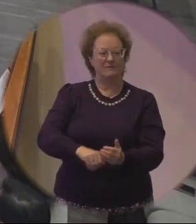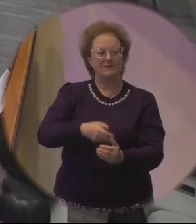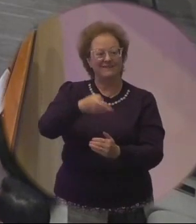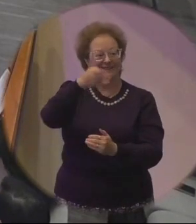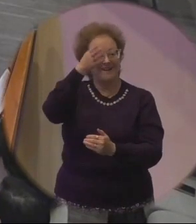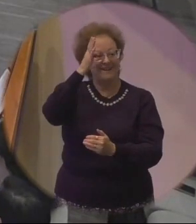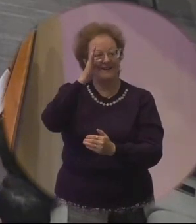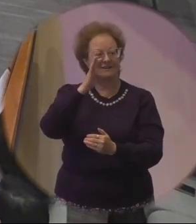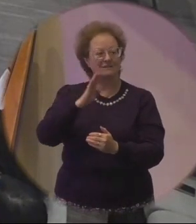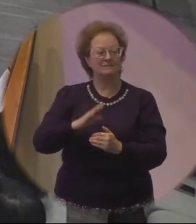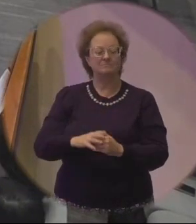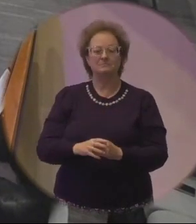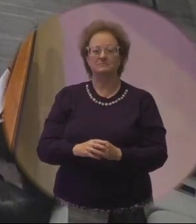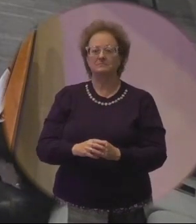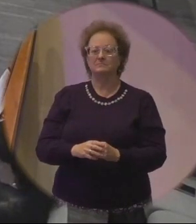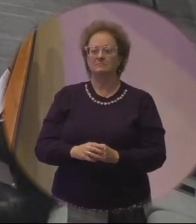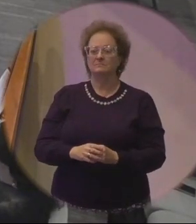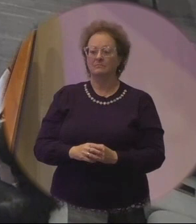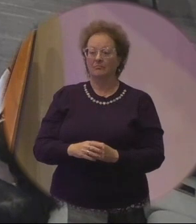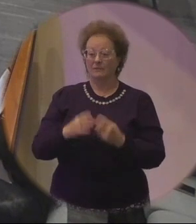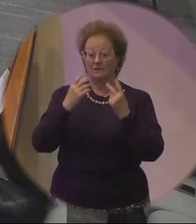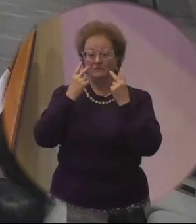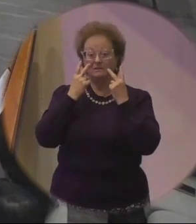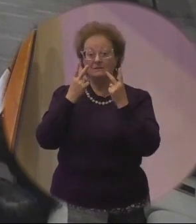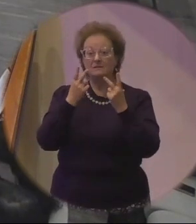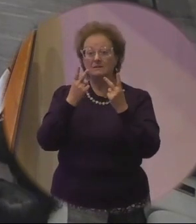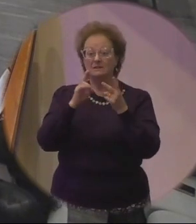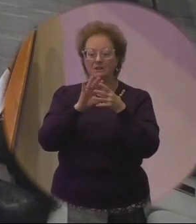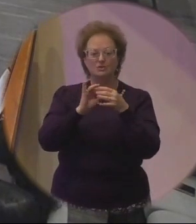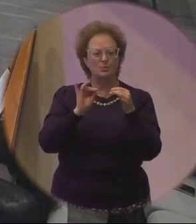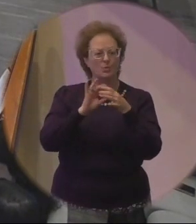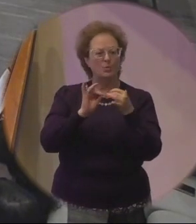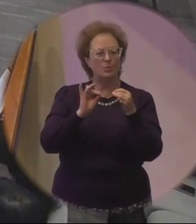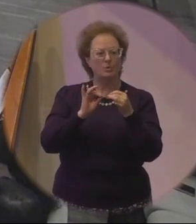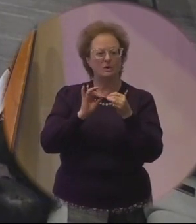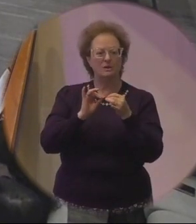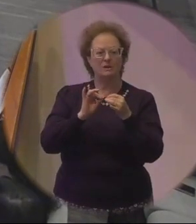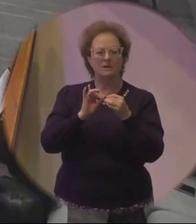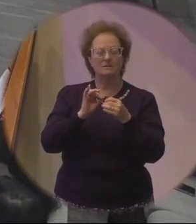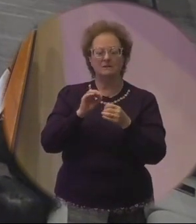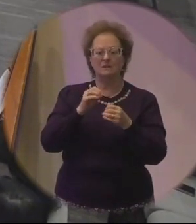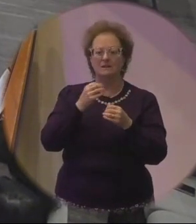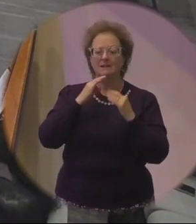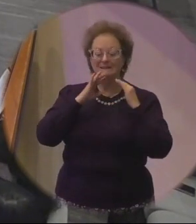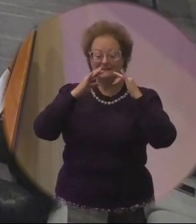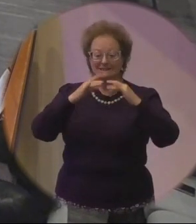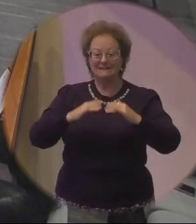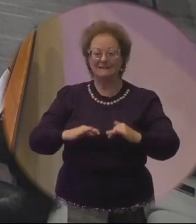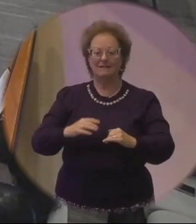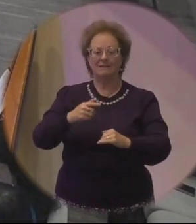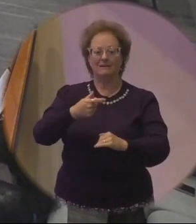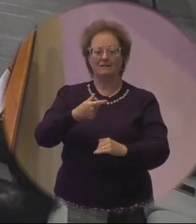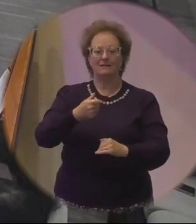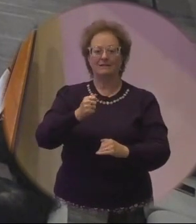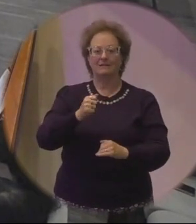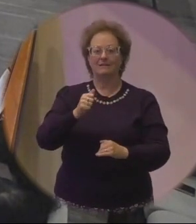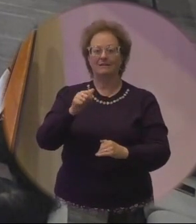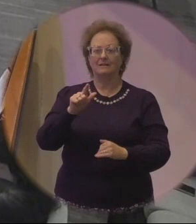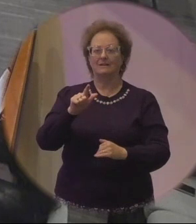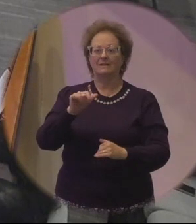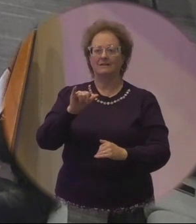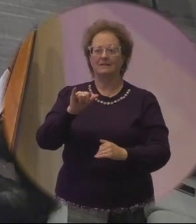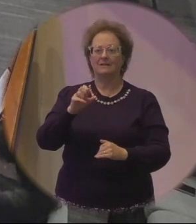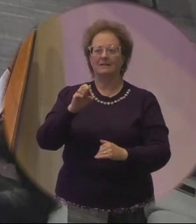later on in the first chapter of John, what we see is this account of Jesus at the Sea of Galilee, where he encounters Philip